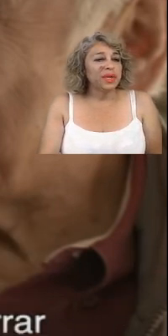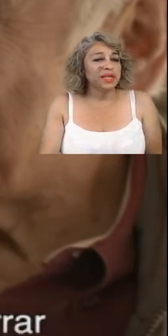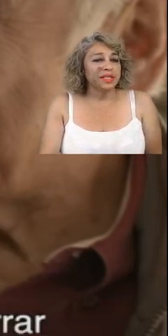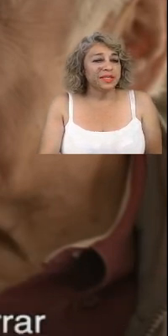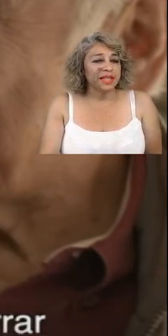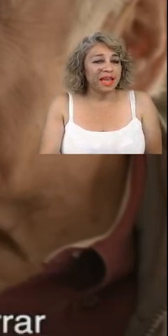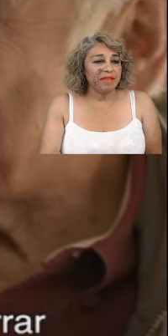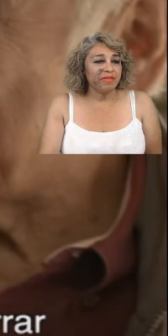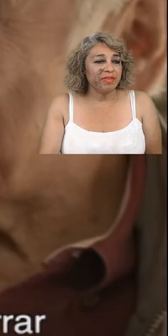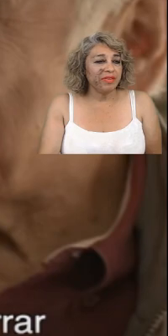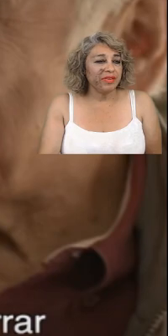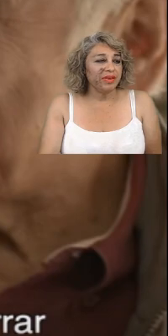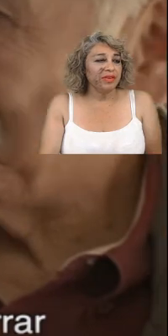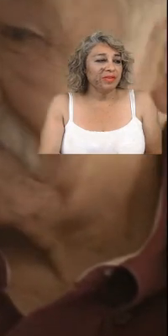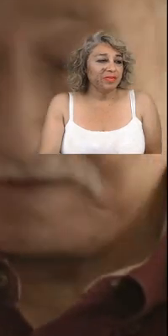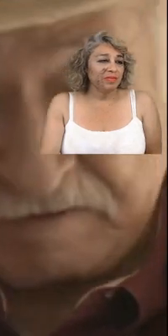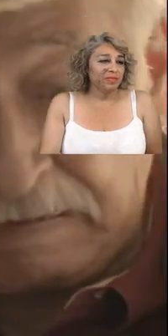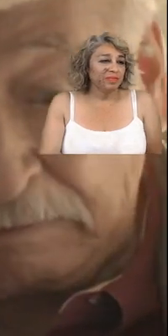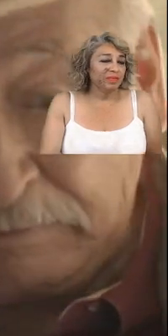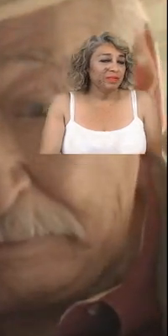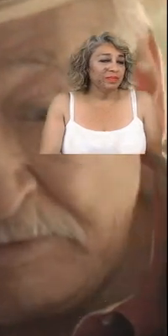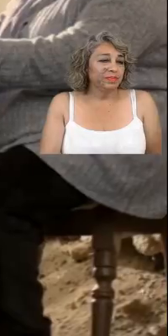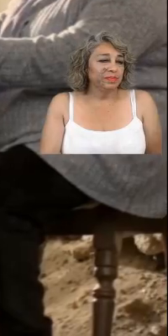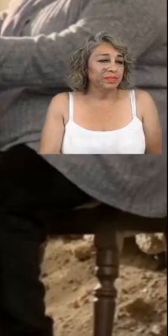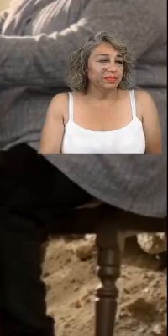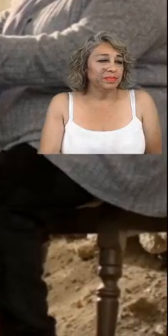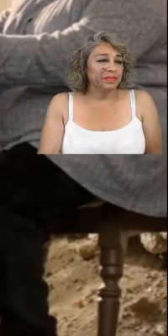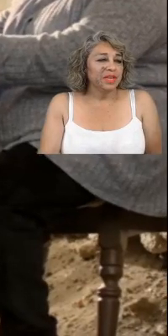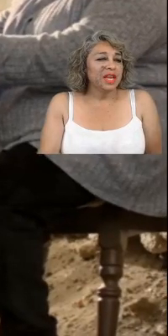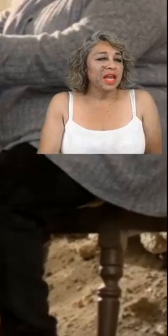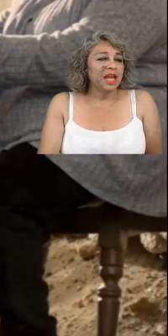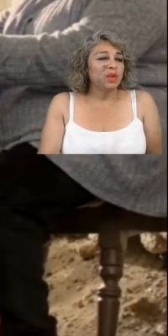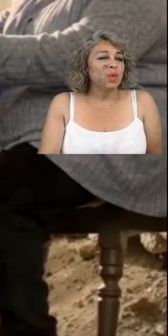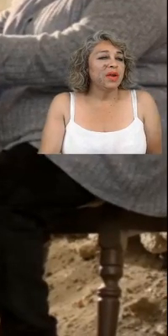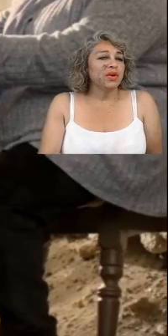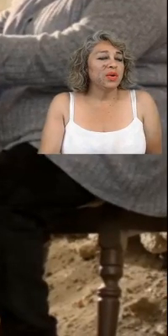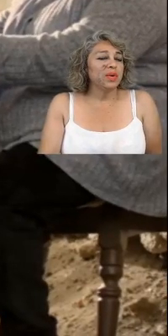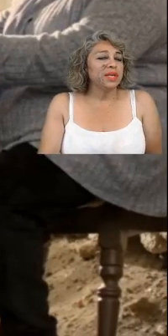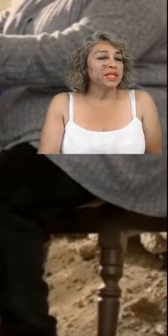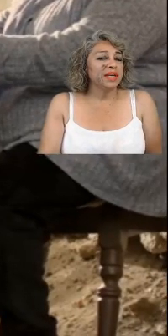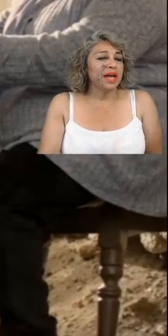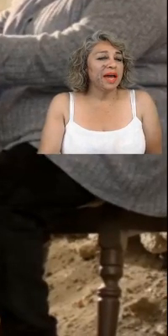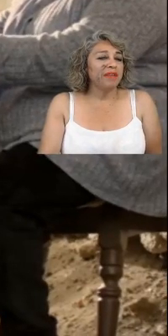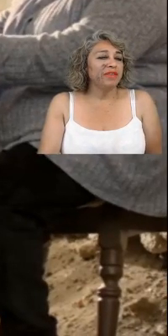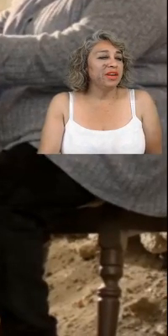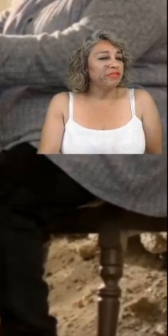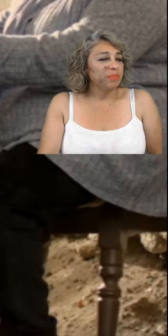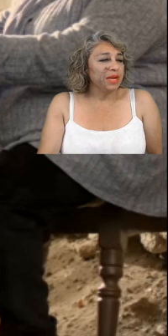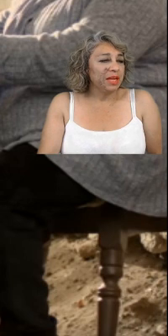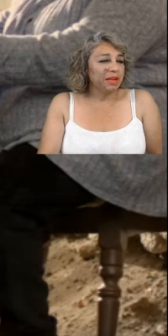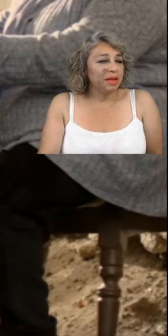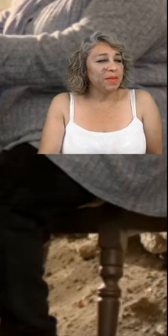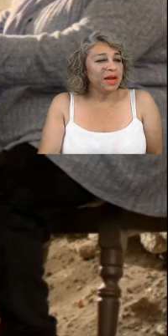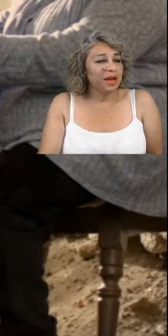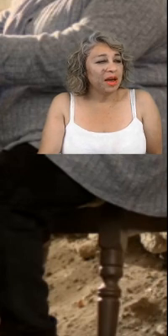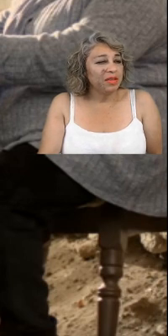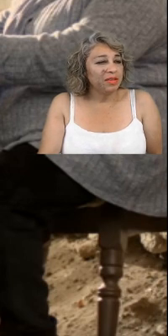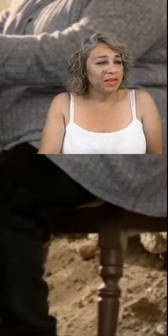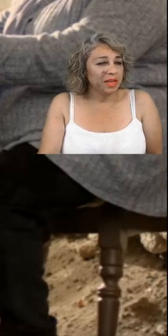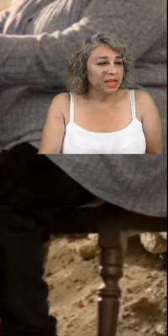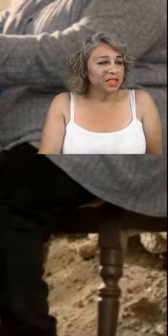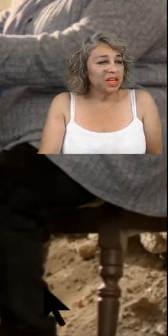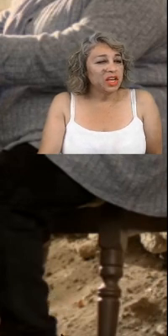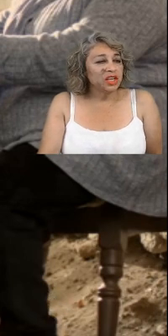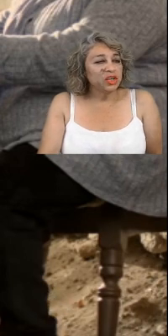are going to save and we are going to have enough money among other